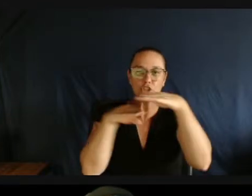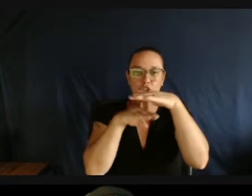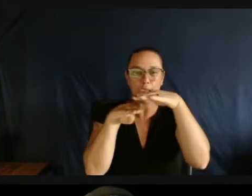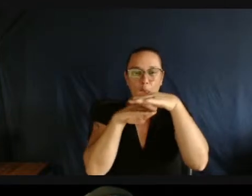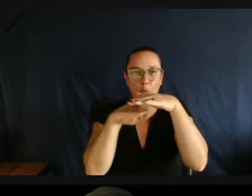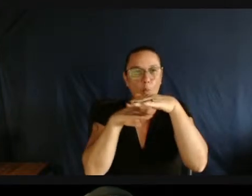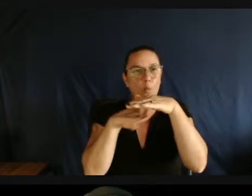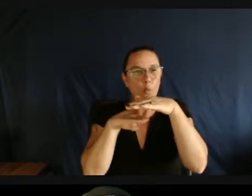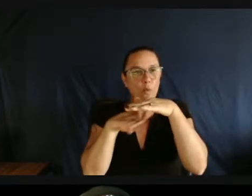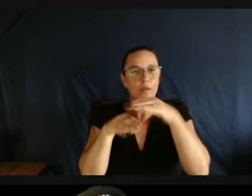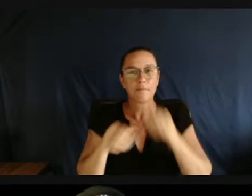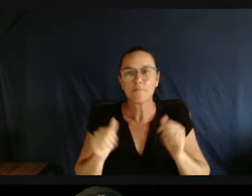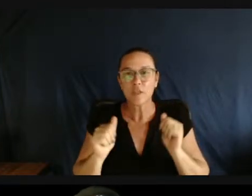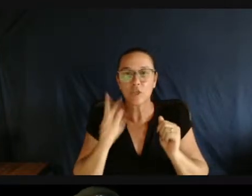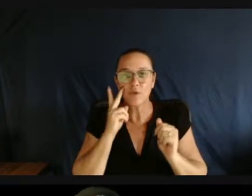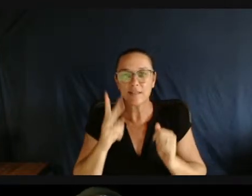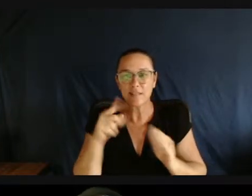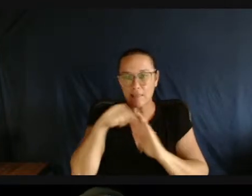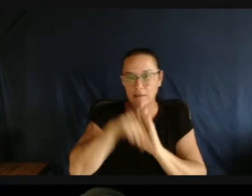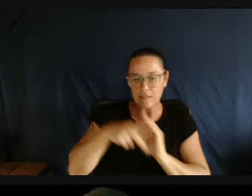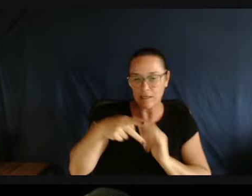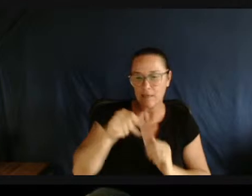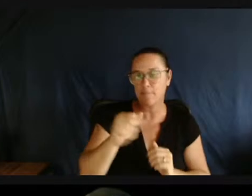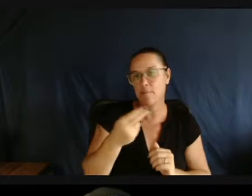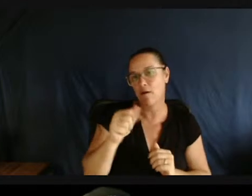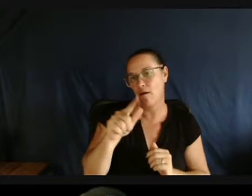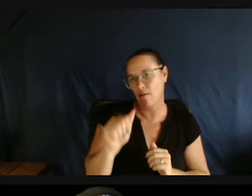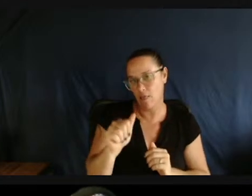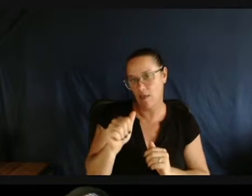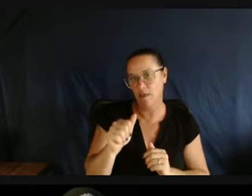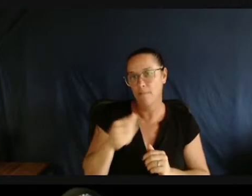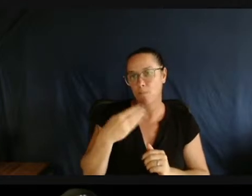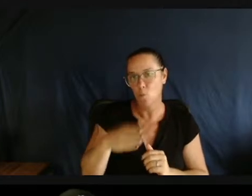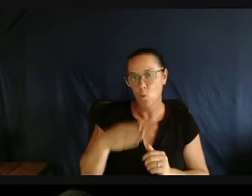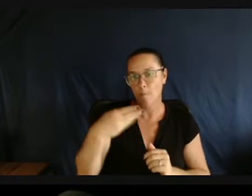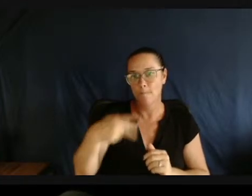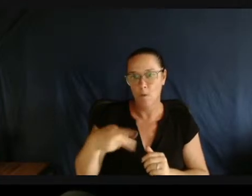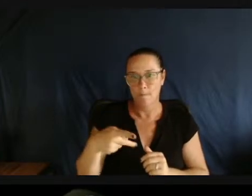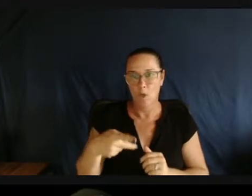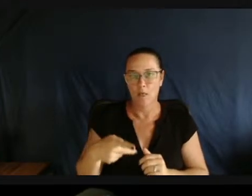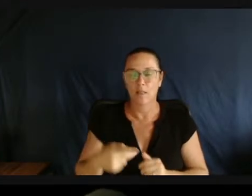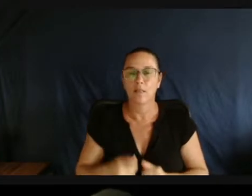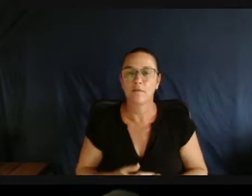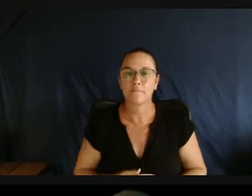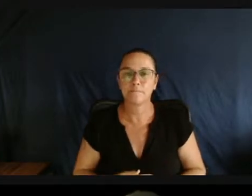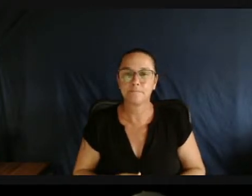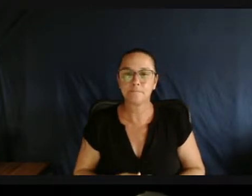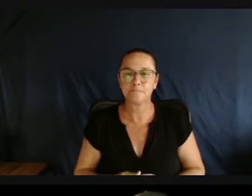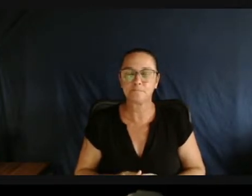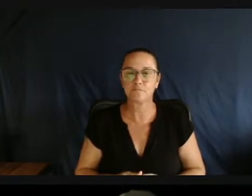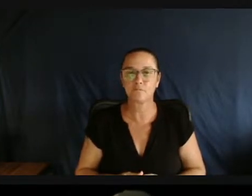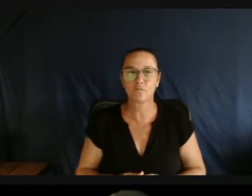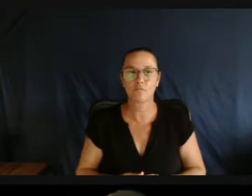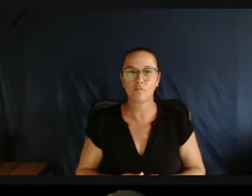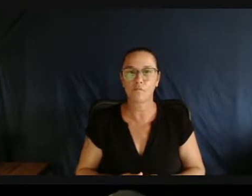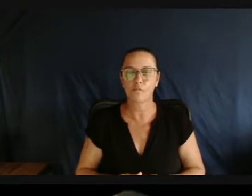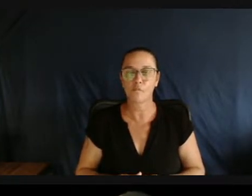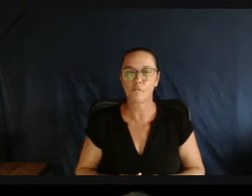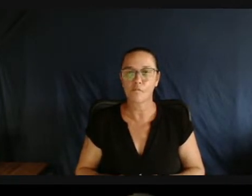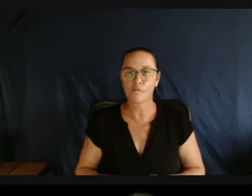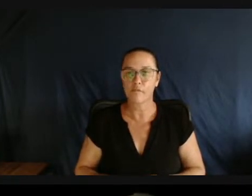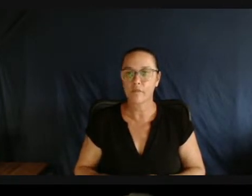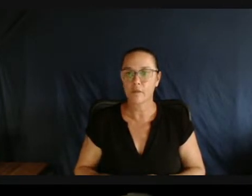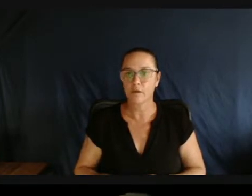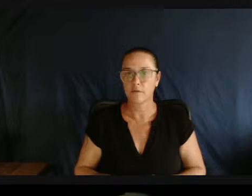Kea, deep Pahala earthquakes and blues and purples there. And otherwise, let's zoom in. And let's zoom it in